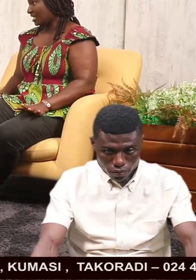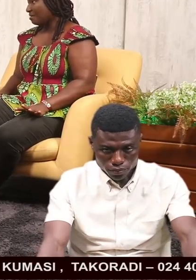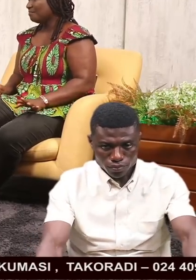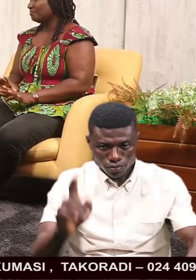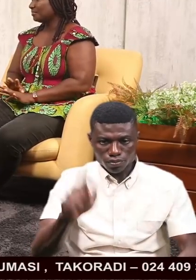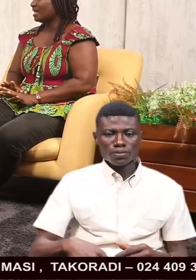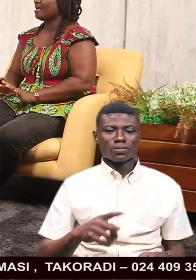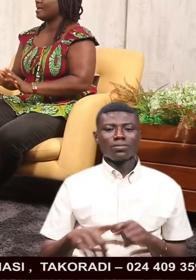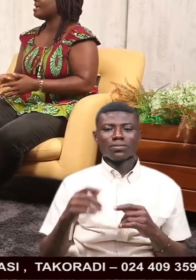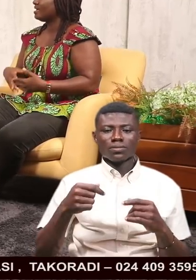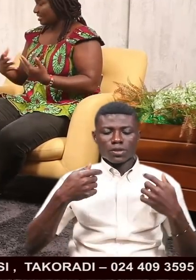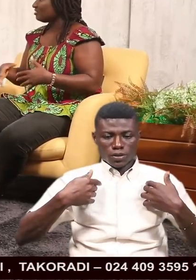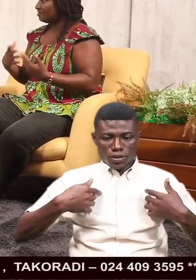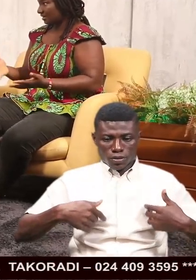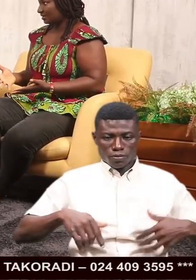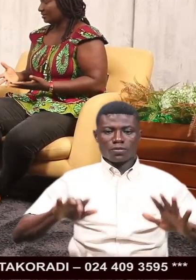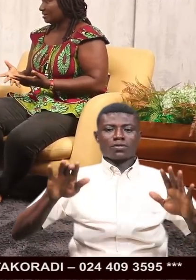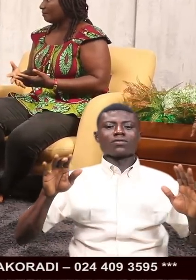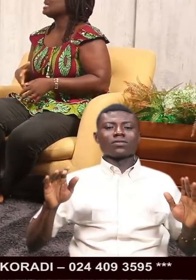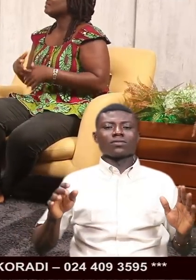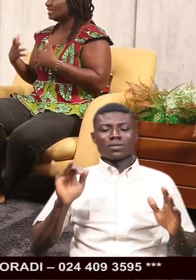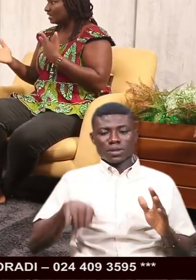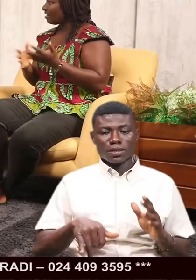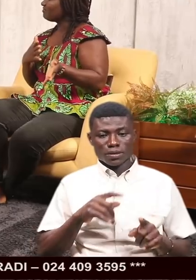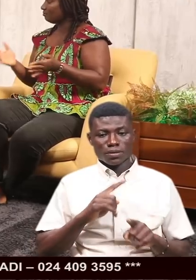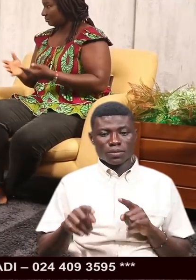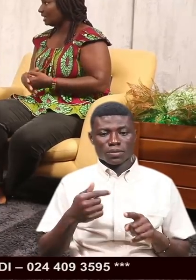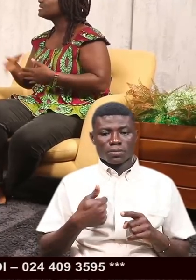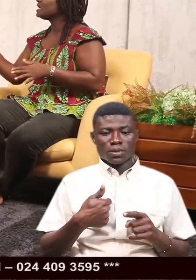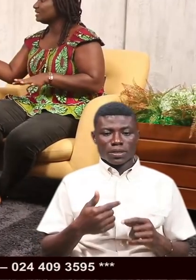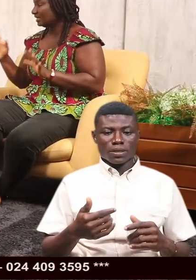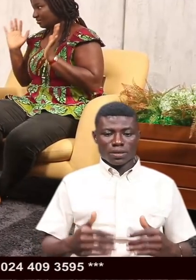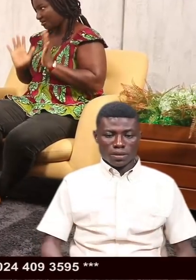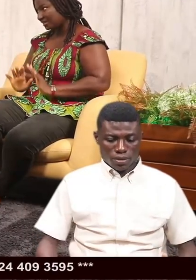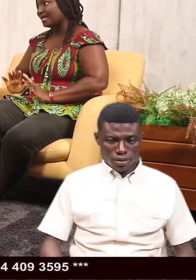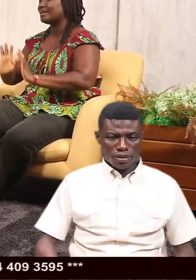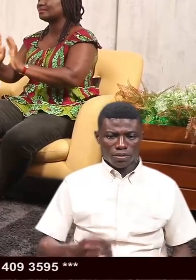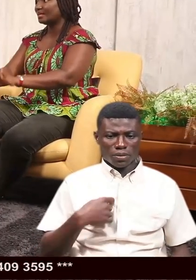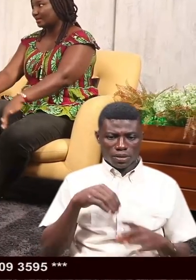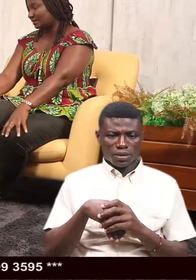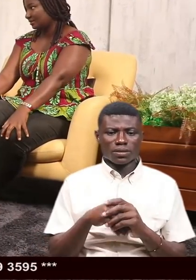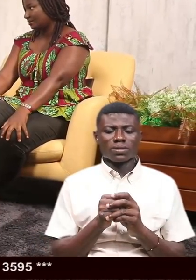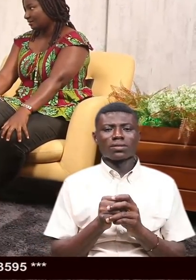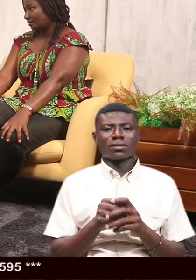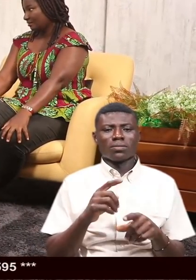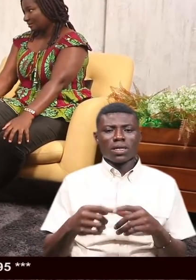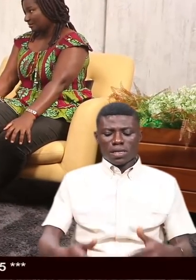enter o kotodwe ba enya dress enya dress ba na mi sheni ka film na mi enya dress and a